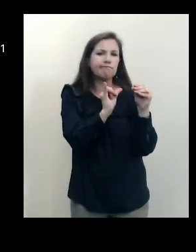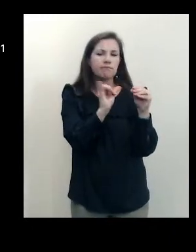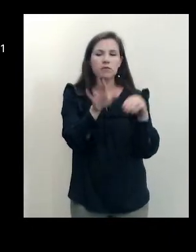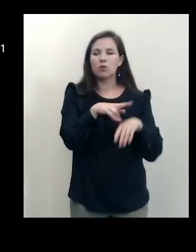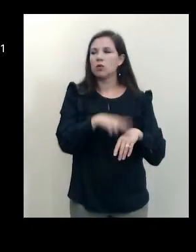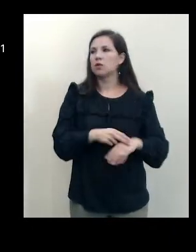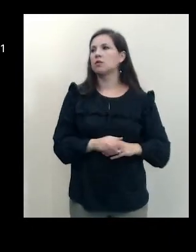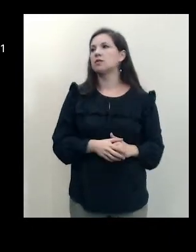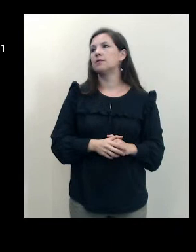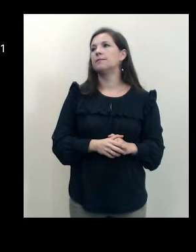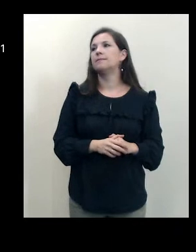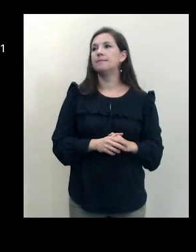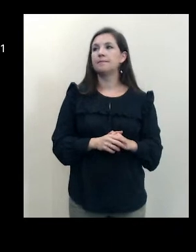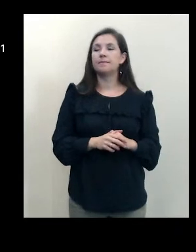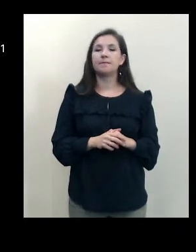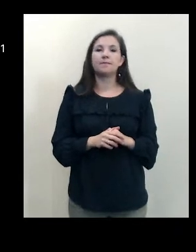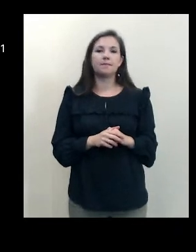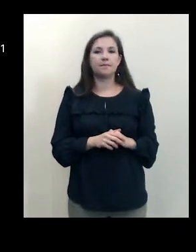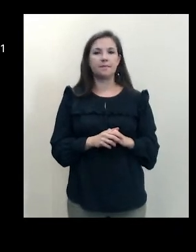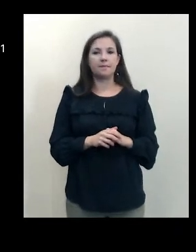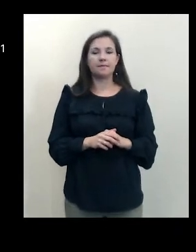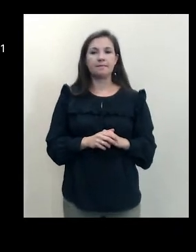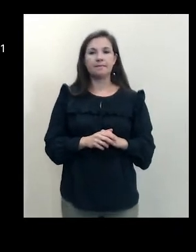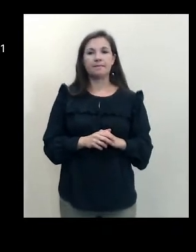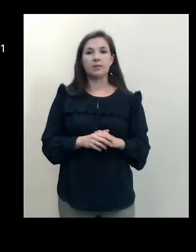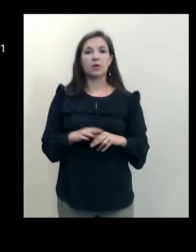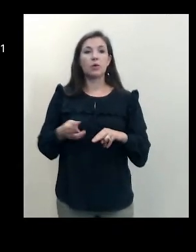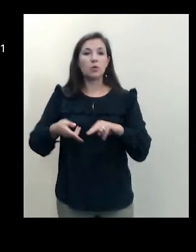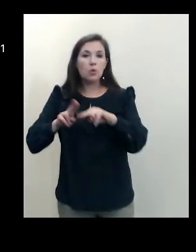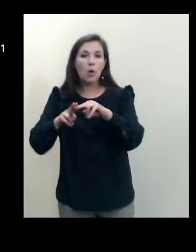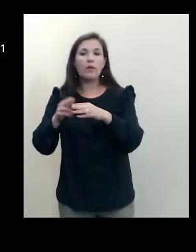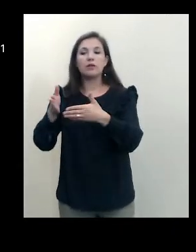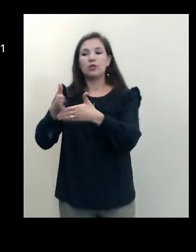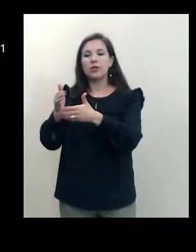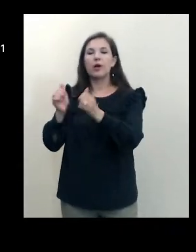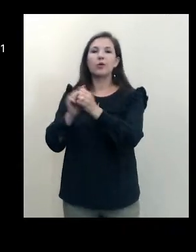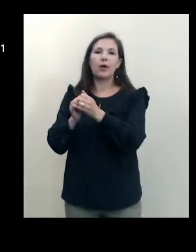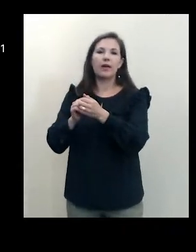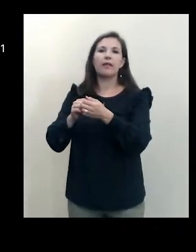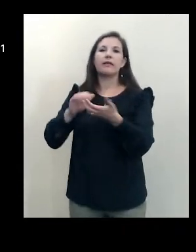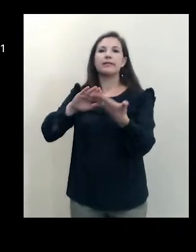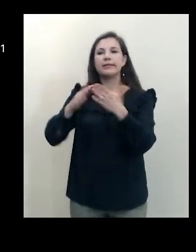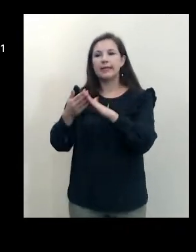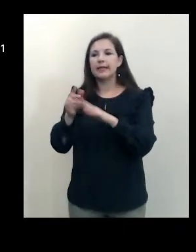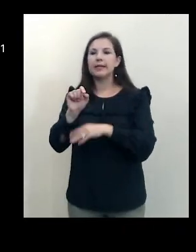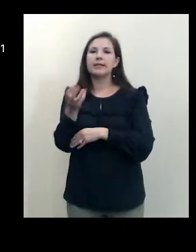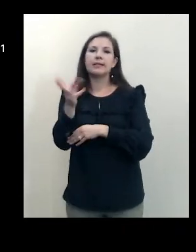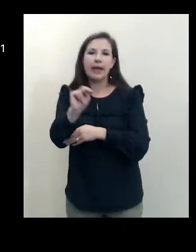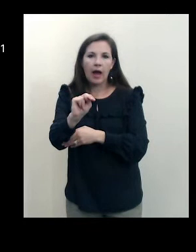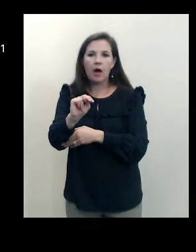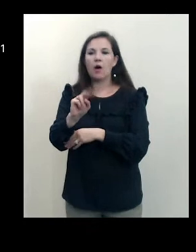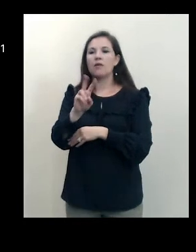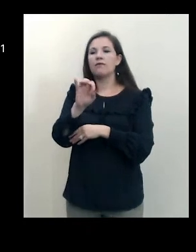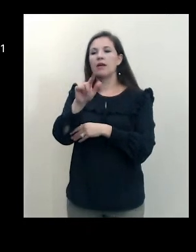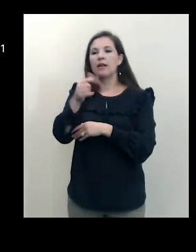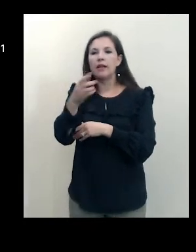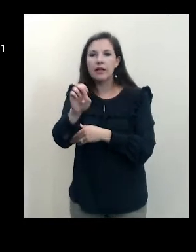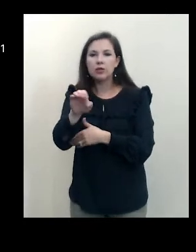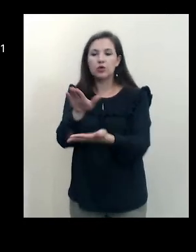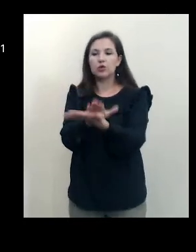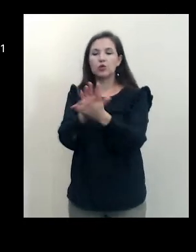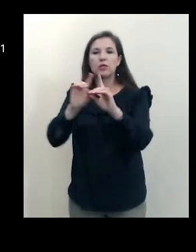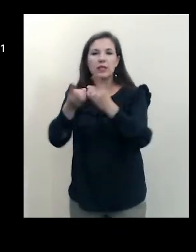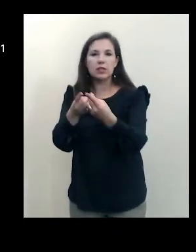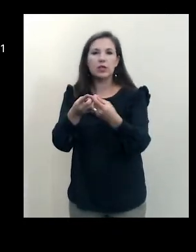That's rebounding, so the growth in the sales tax is shared with our partners in city, towns, villages, and school